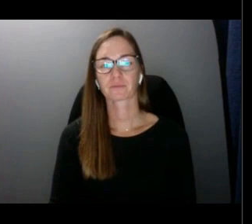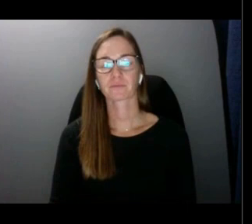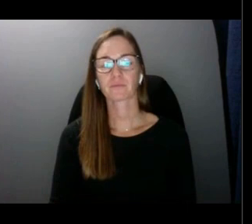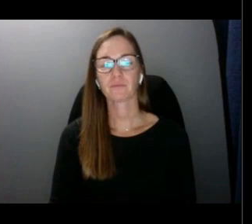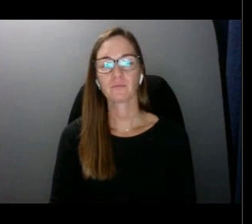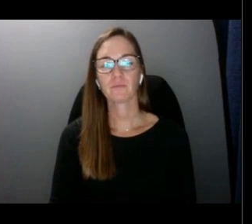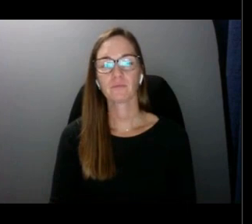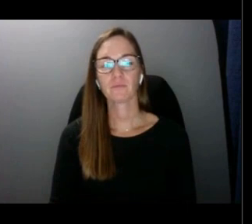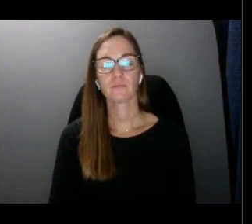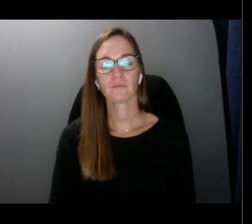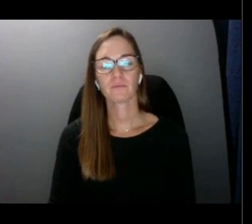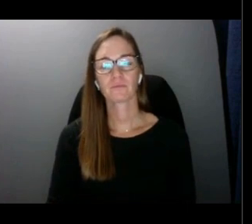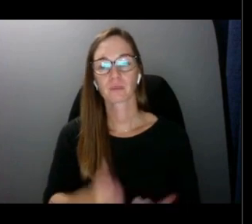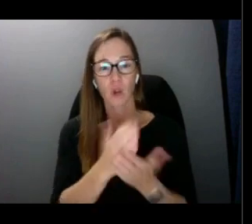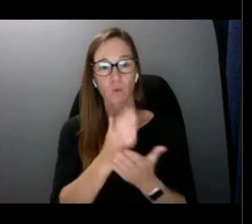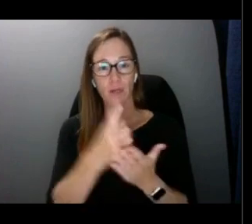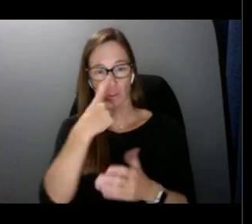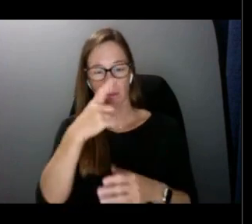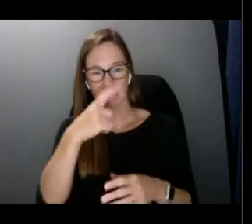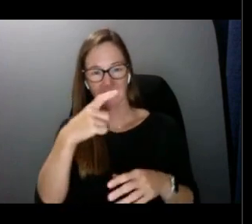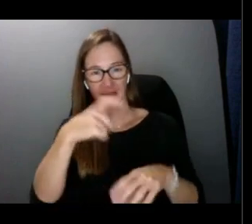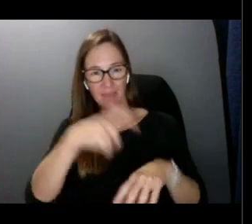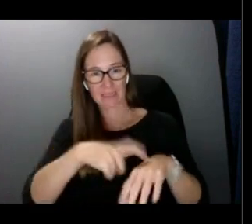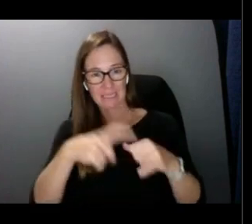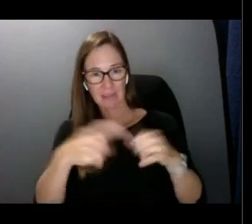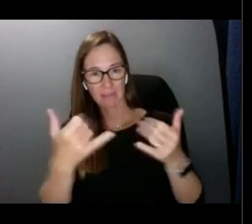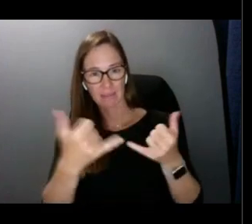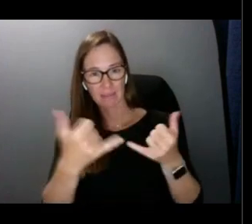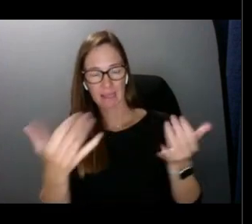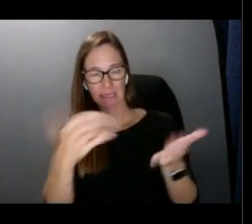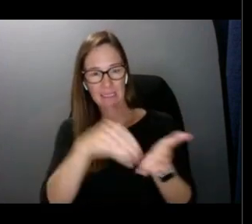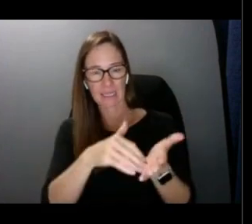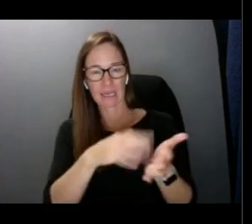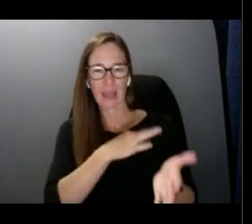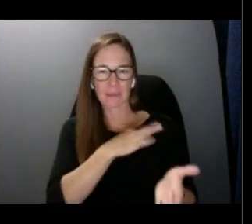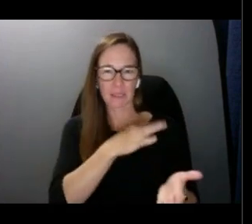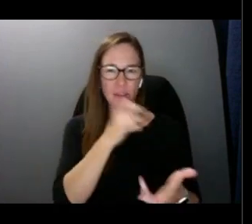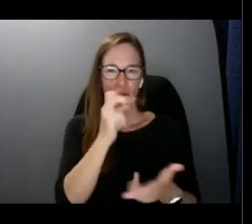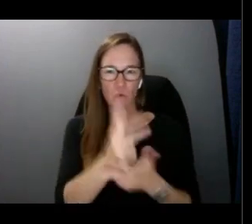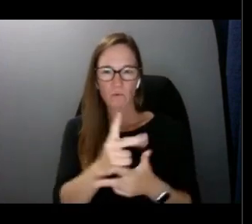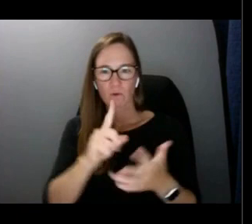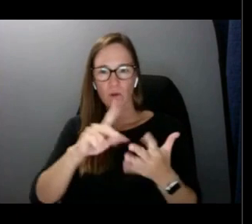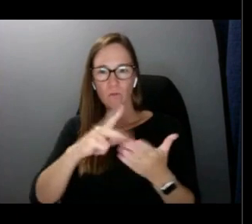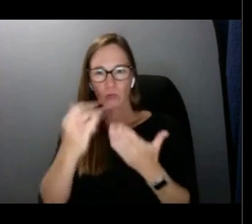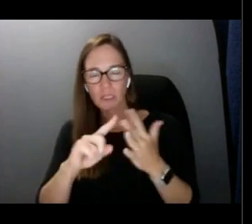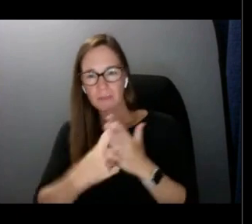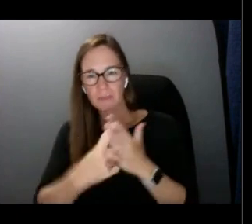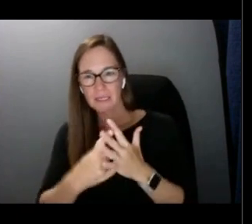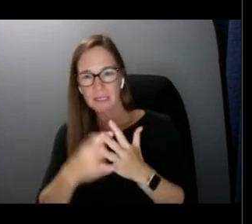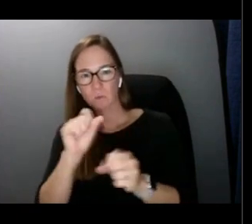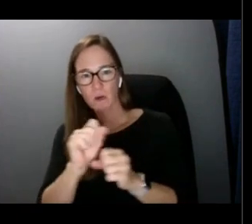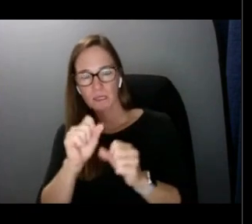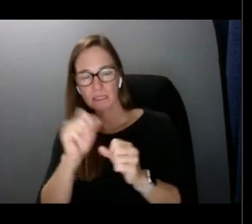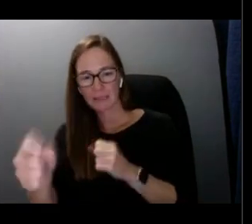All right, can you review the timeline again? Application approval, project begins, work is placed, etc.